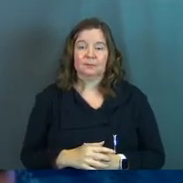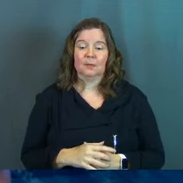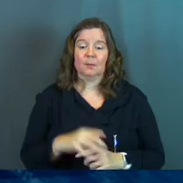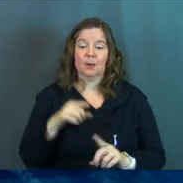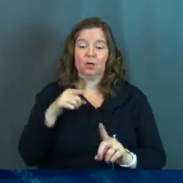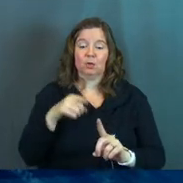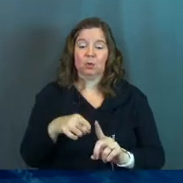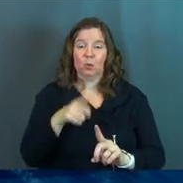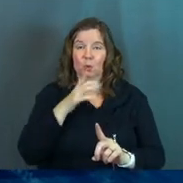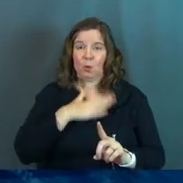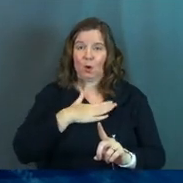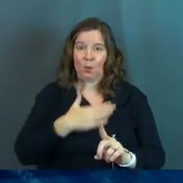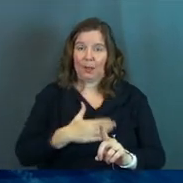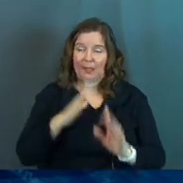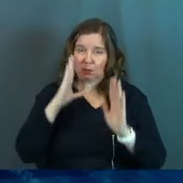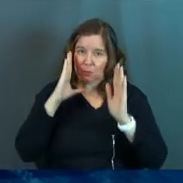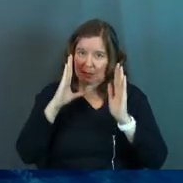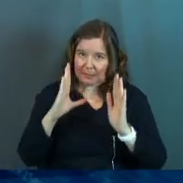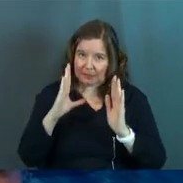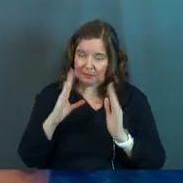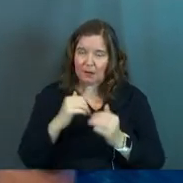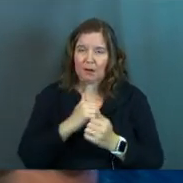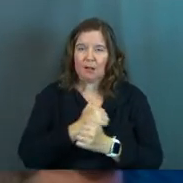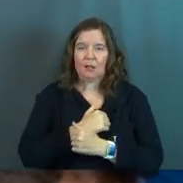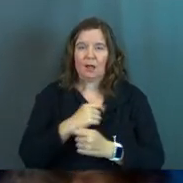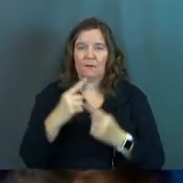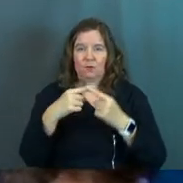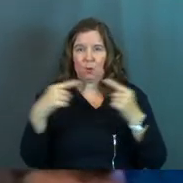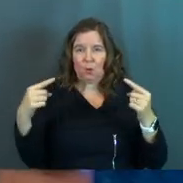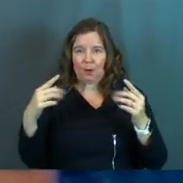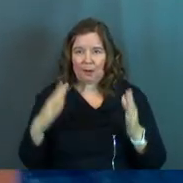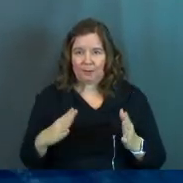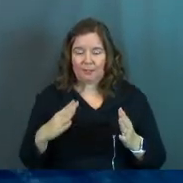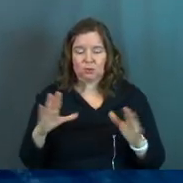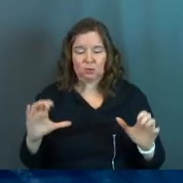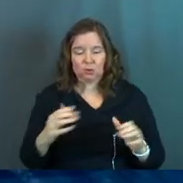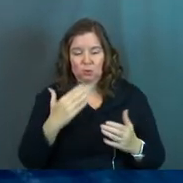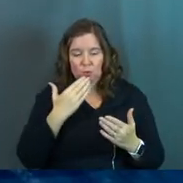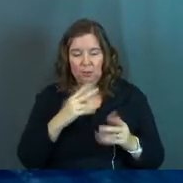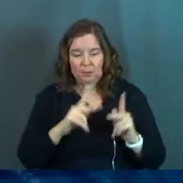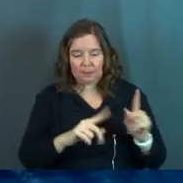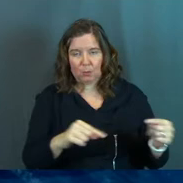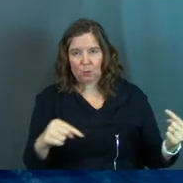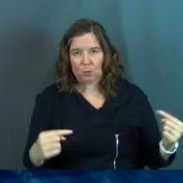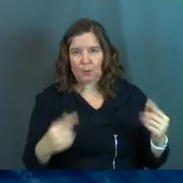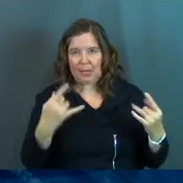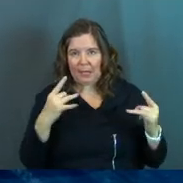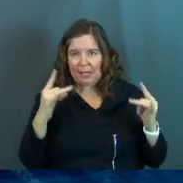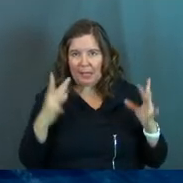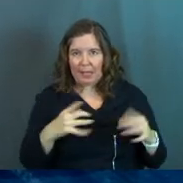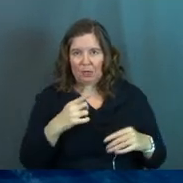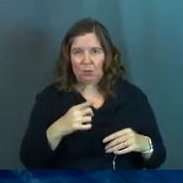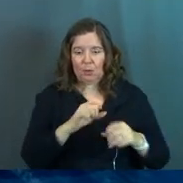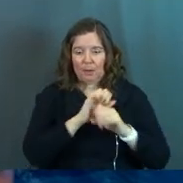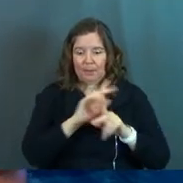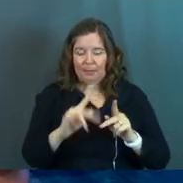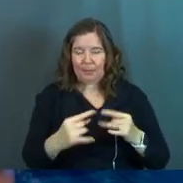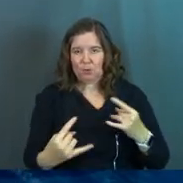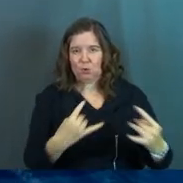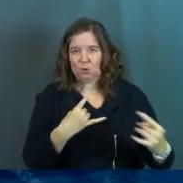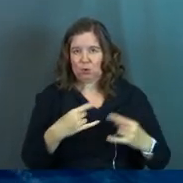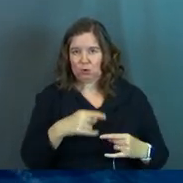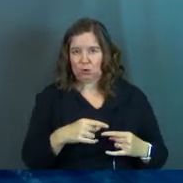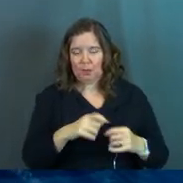But to you who are willing to listen, I say, love your enemies. Do good to those who hate you. Bless those who curse